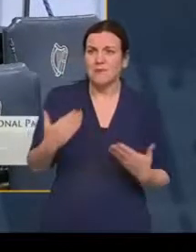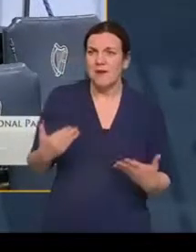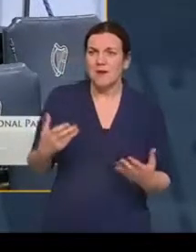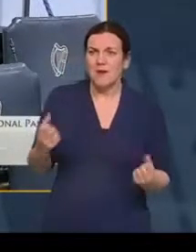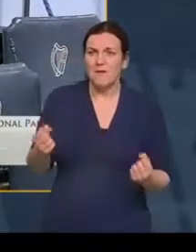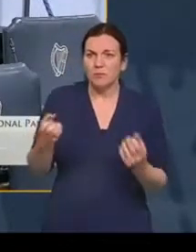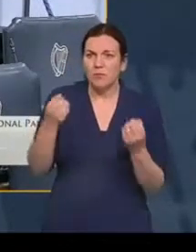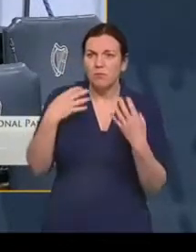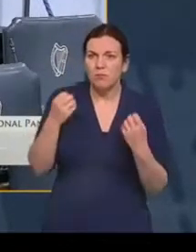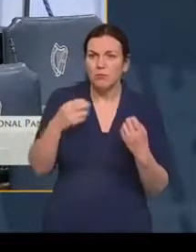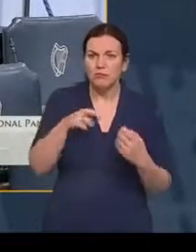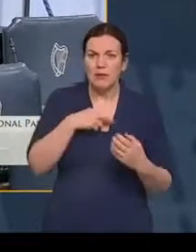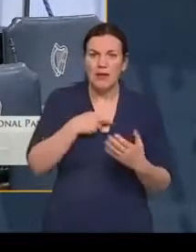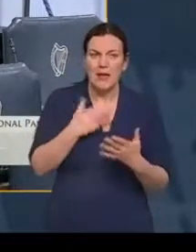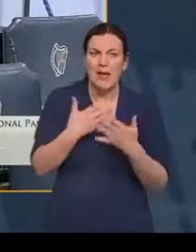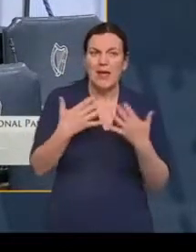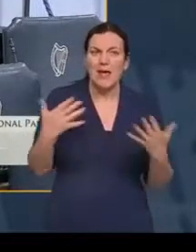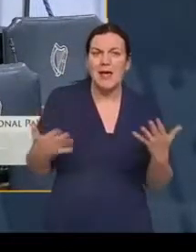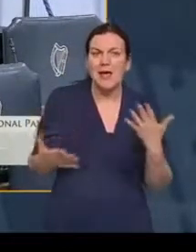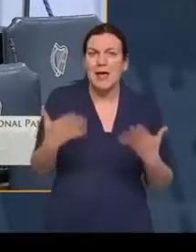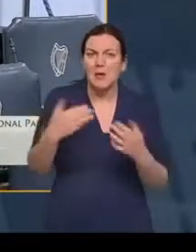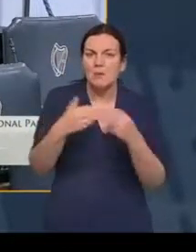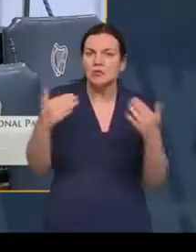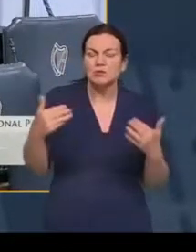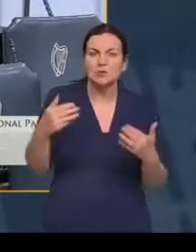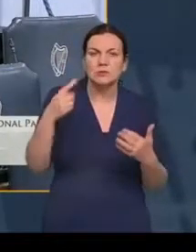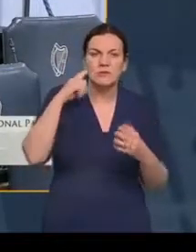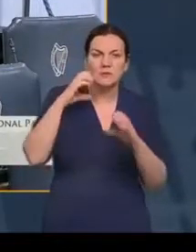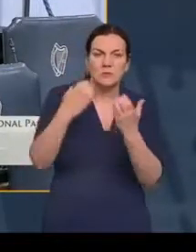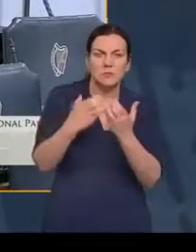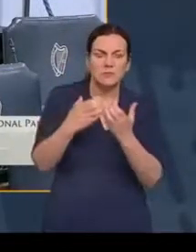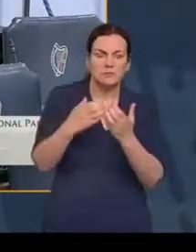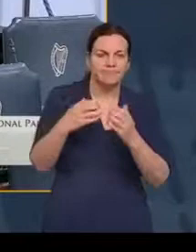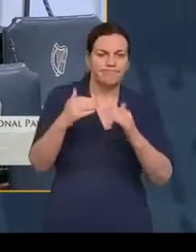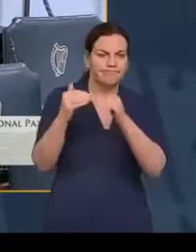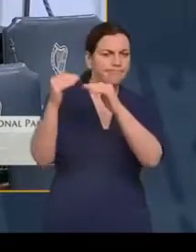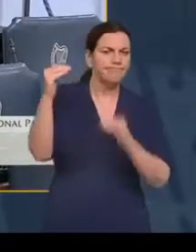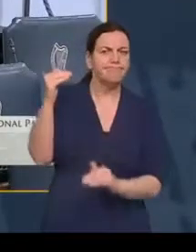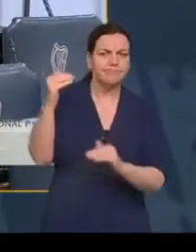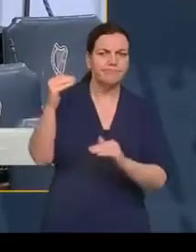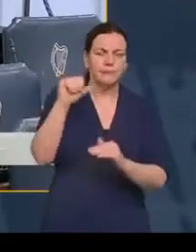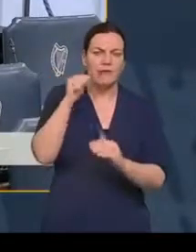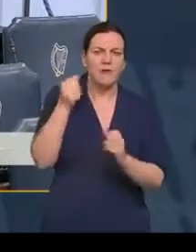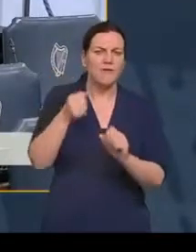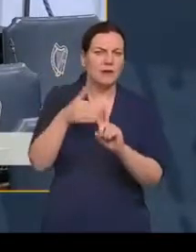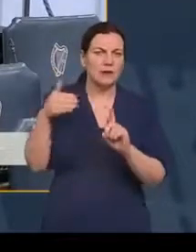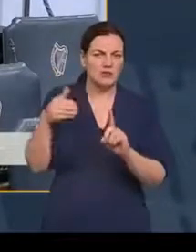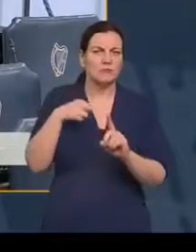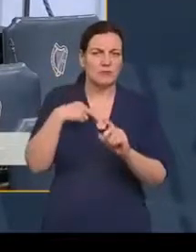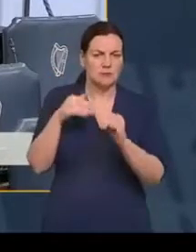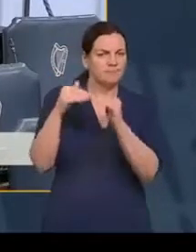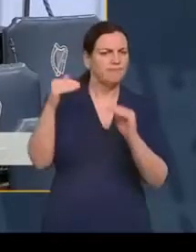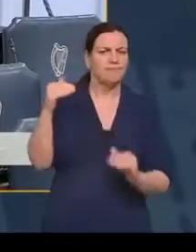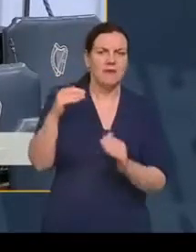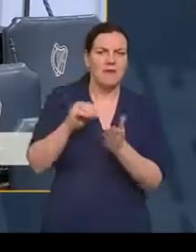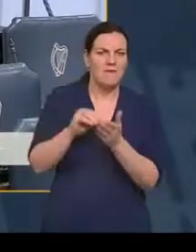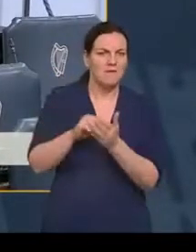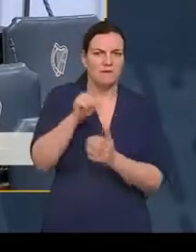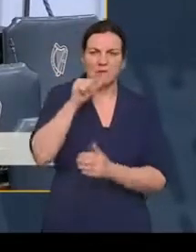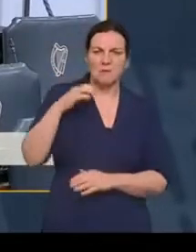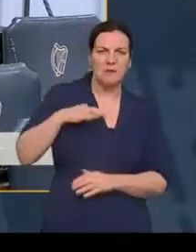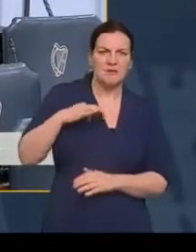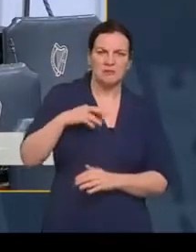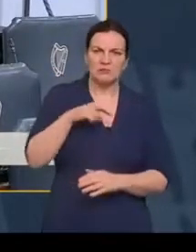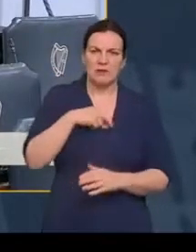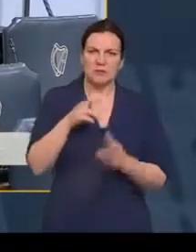astonished about the extent to which the deaf community has been disadvantaged by the lack of recognition,